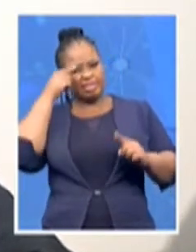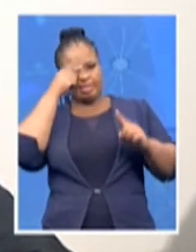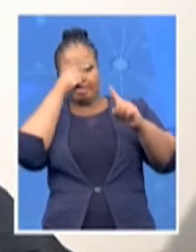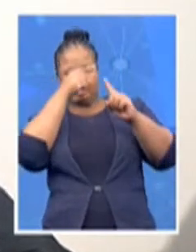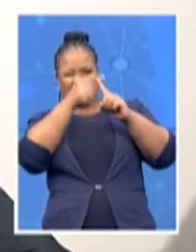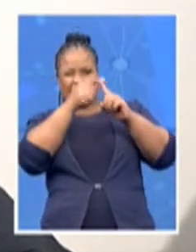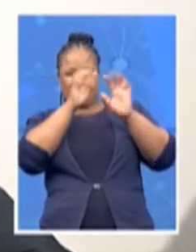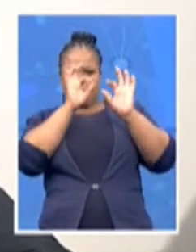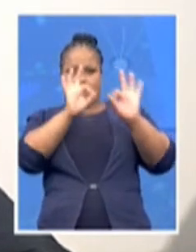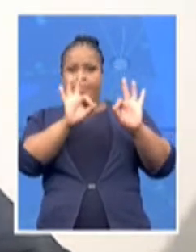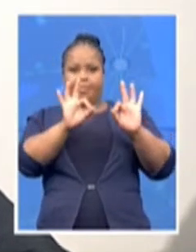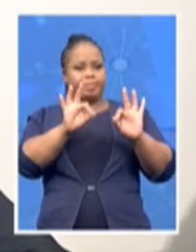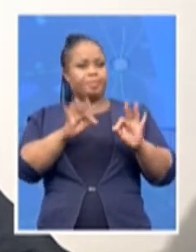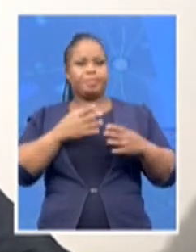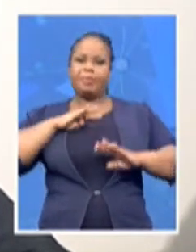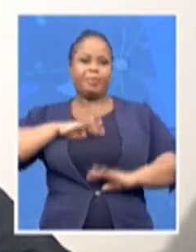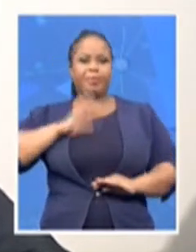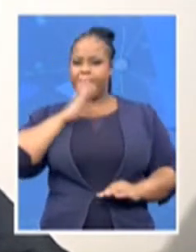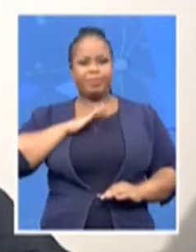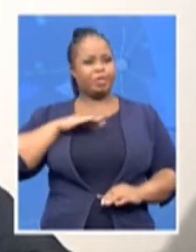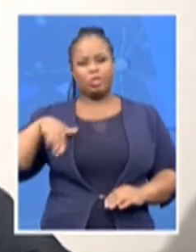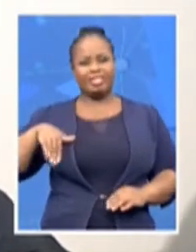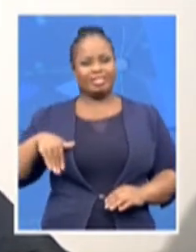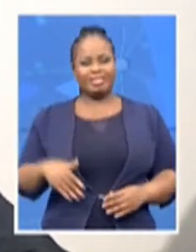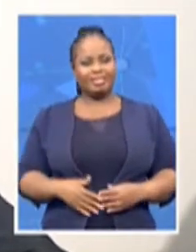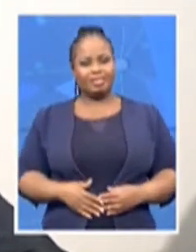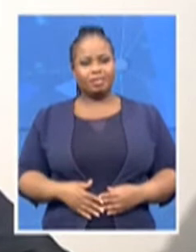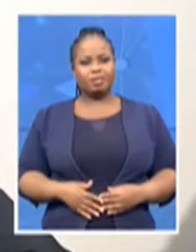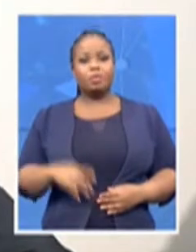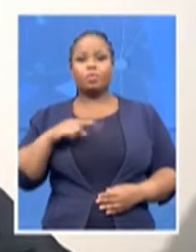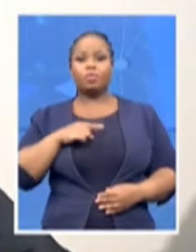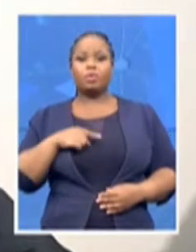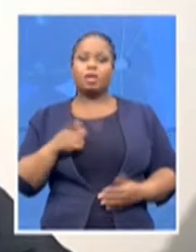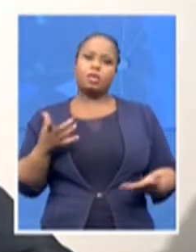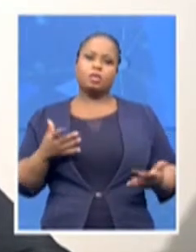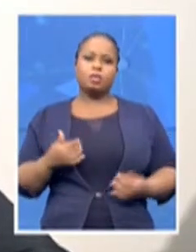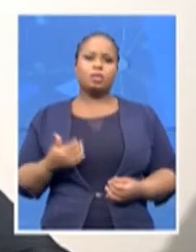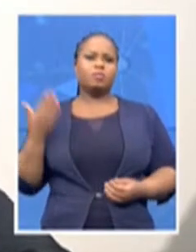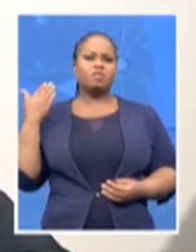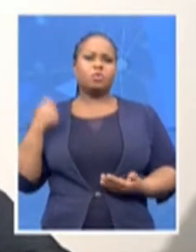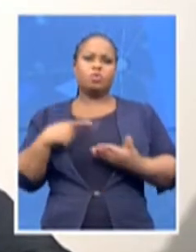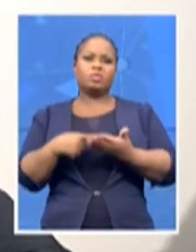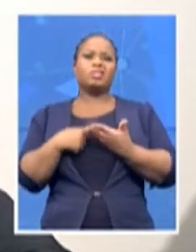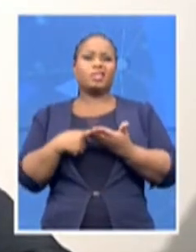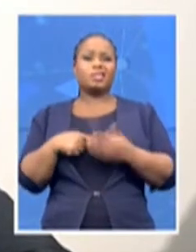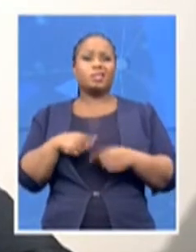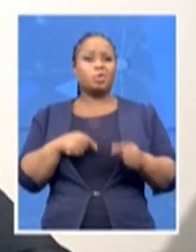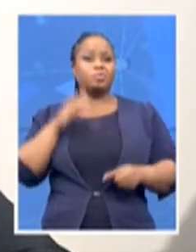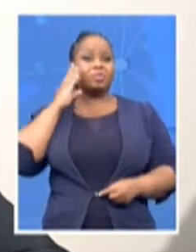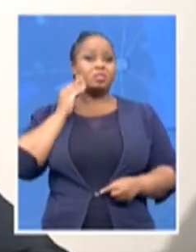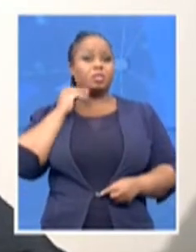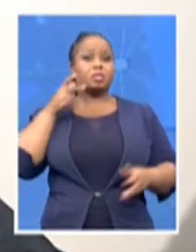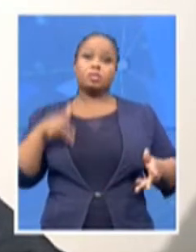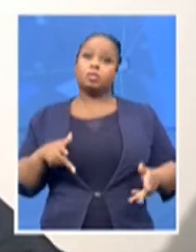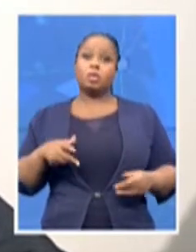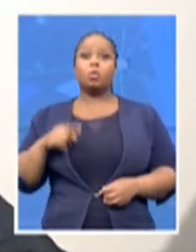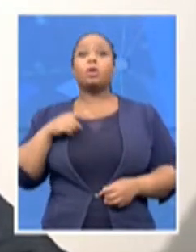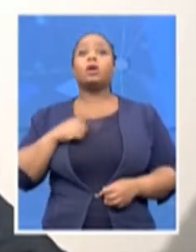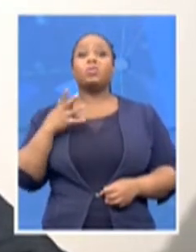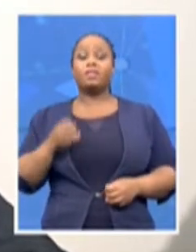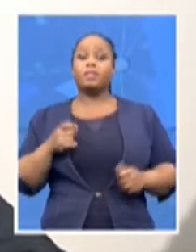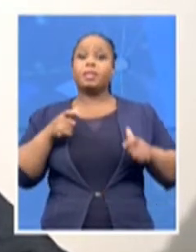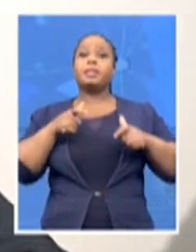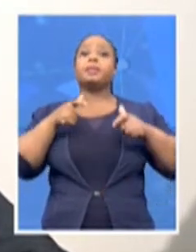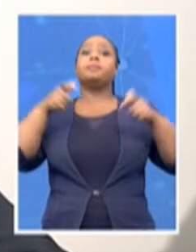we're discussing also around the experiences here. We've got big capacity, we're not yet using the maximum